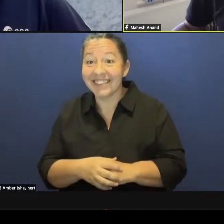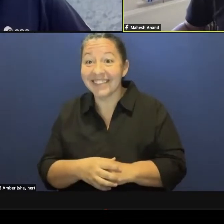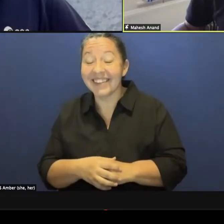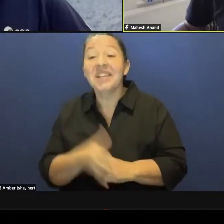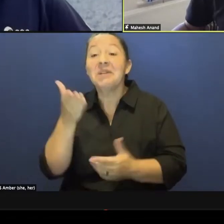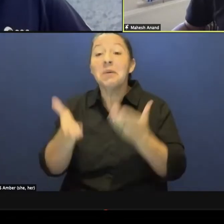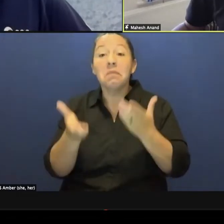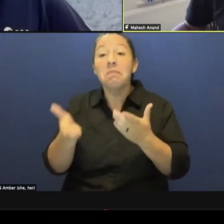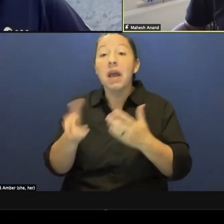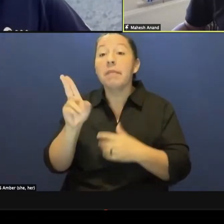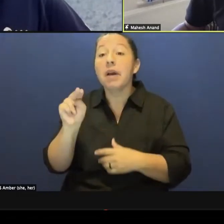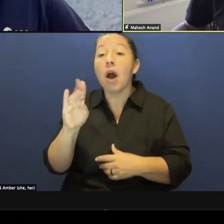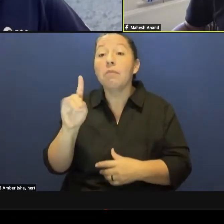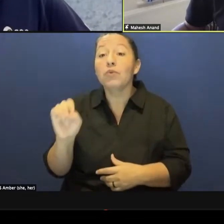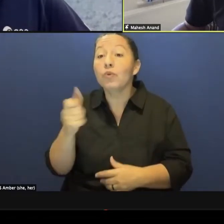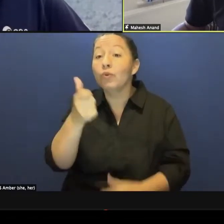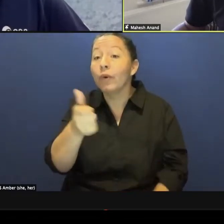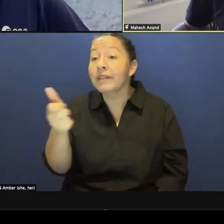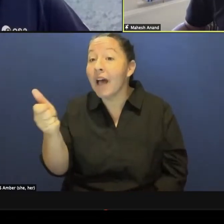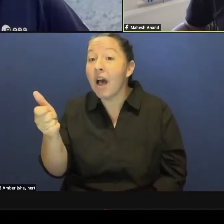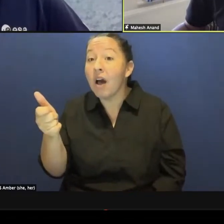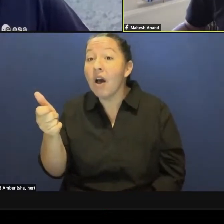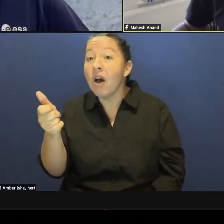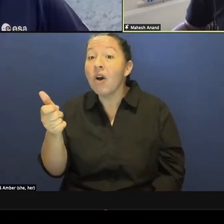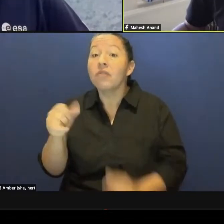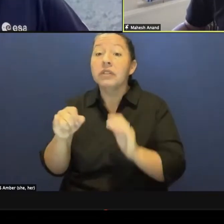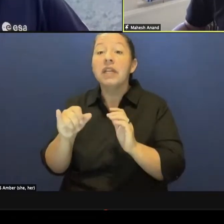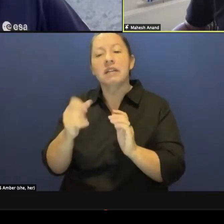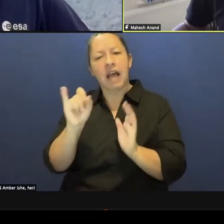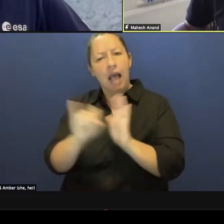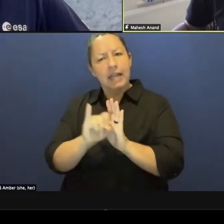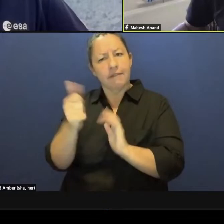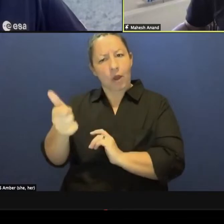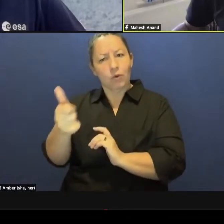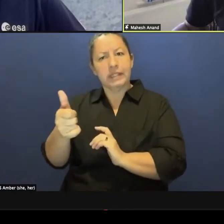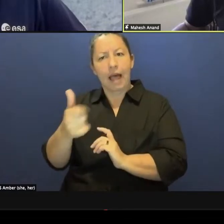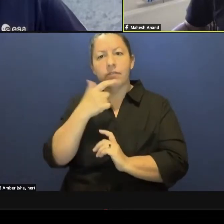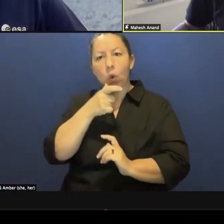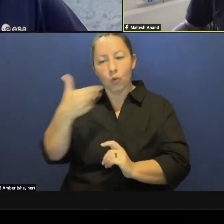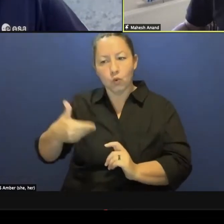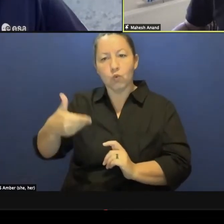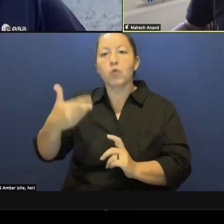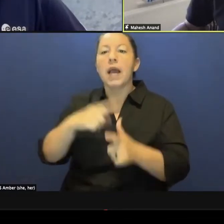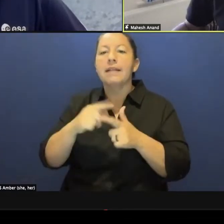you unmute yourself, identify yourself, and ask the question.